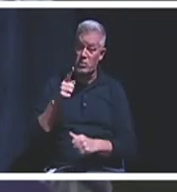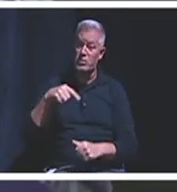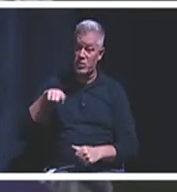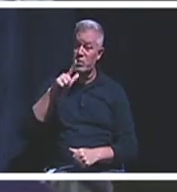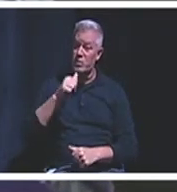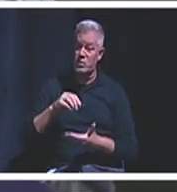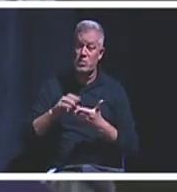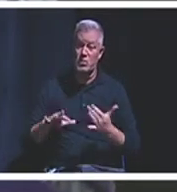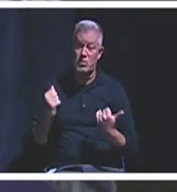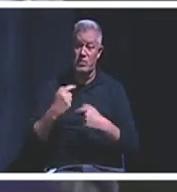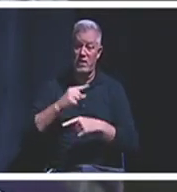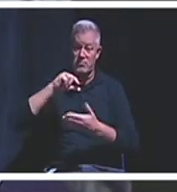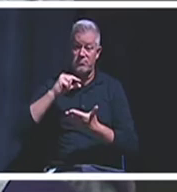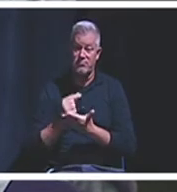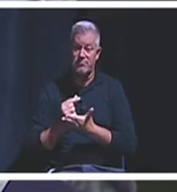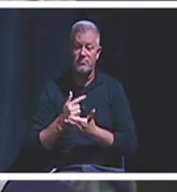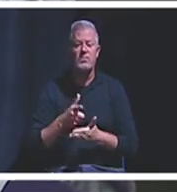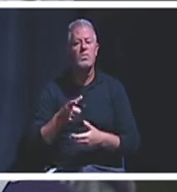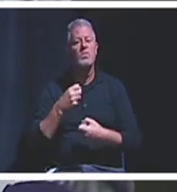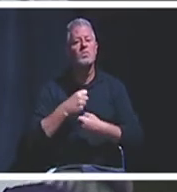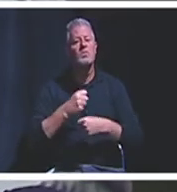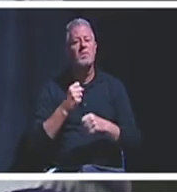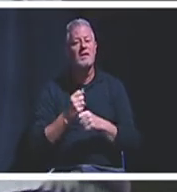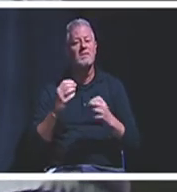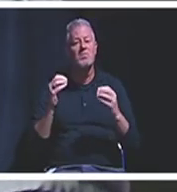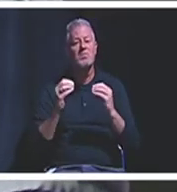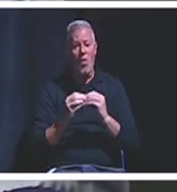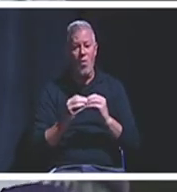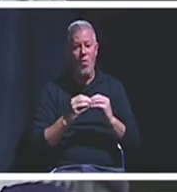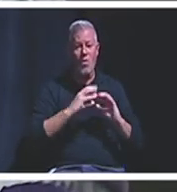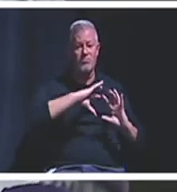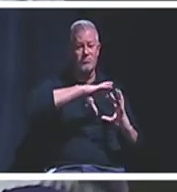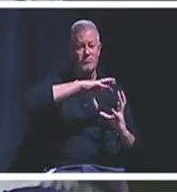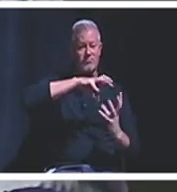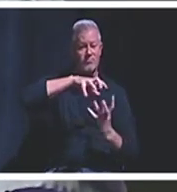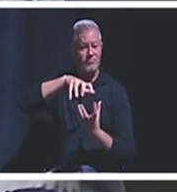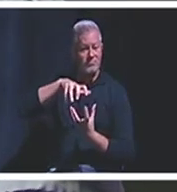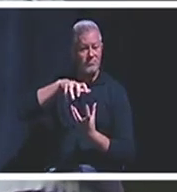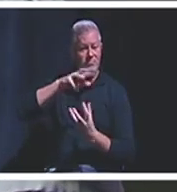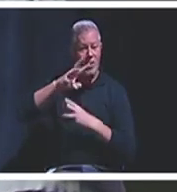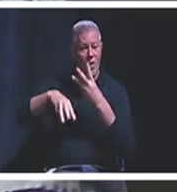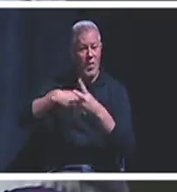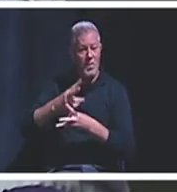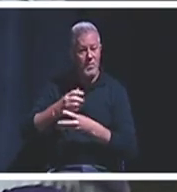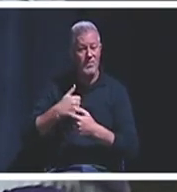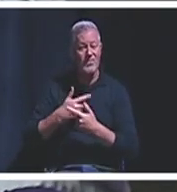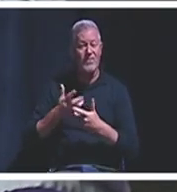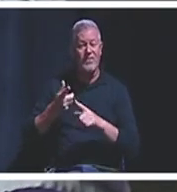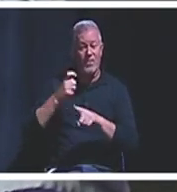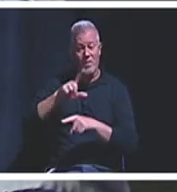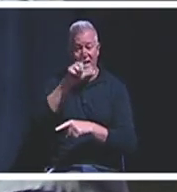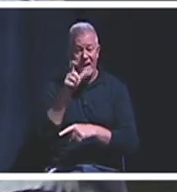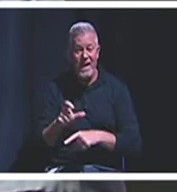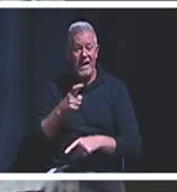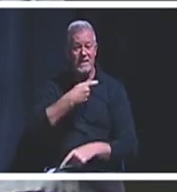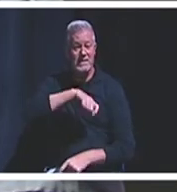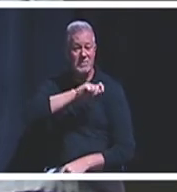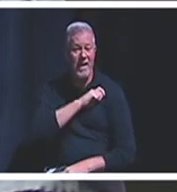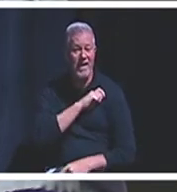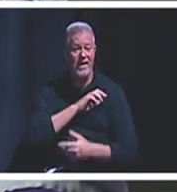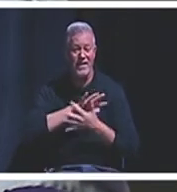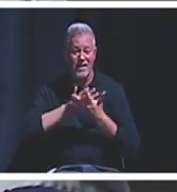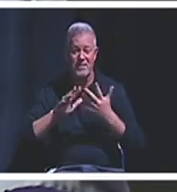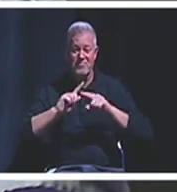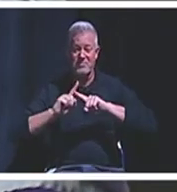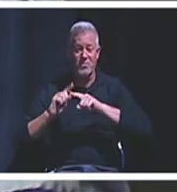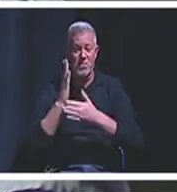today. You have made us increasingly global, with you or your classmates coming from Italy and Spain as part of our